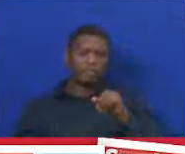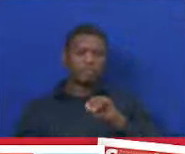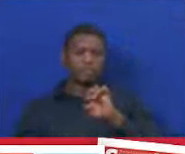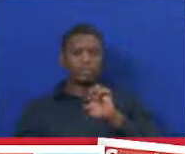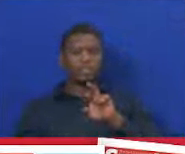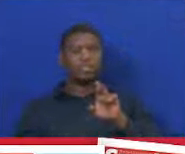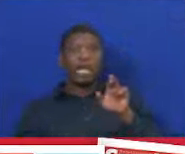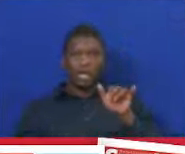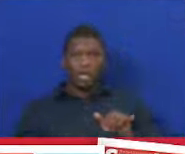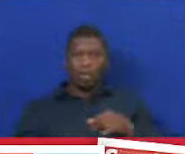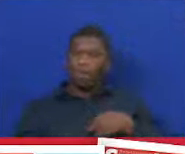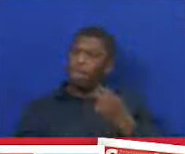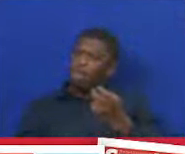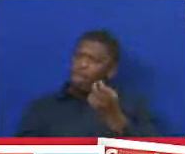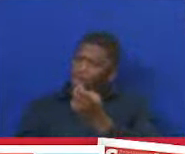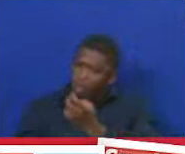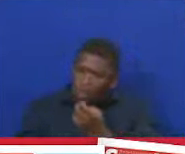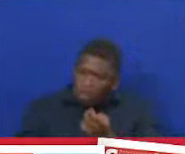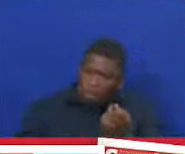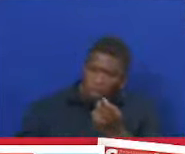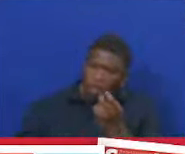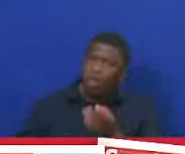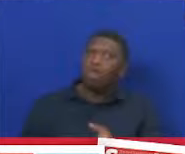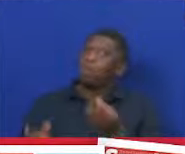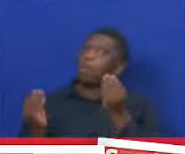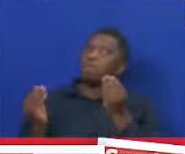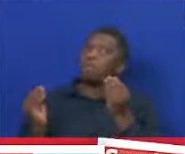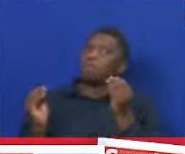And then I also asked